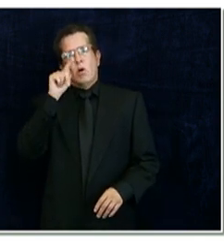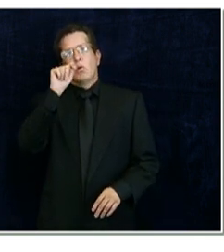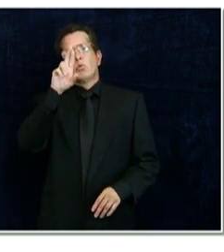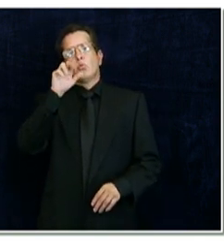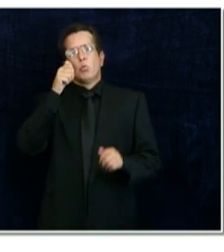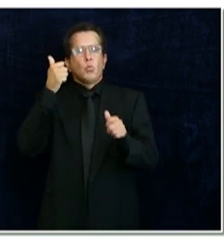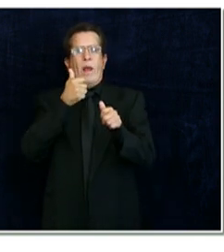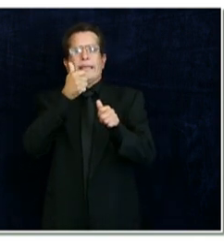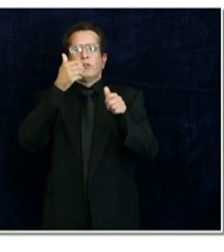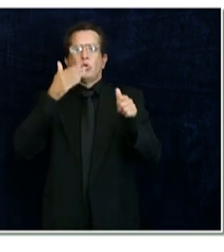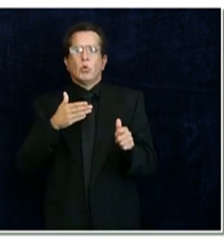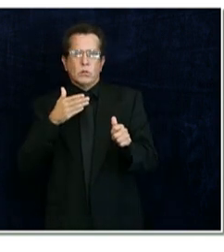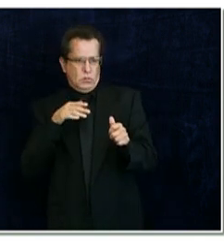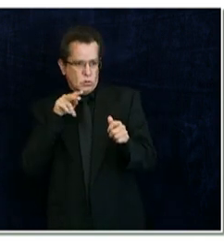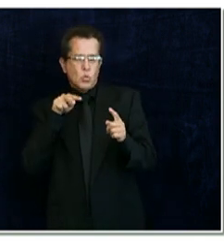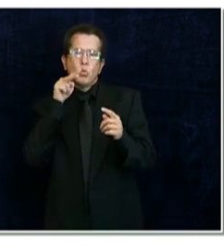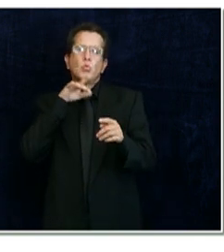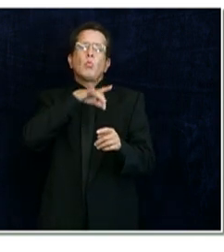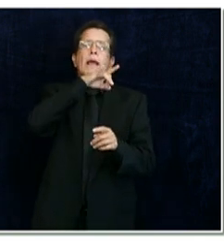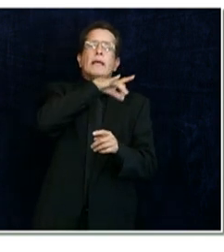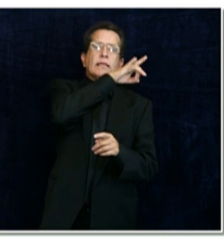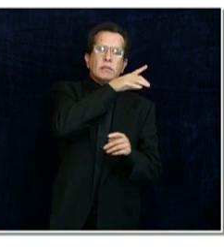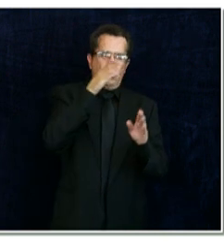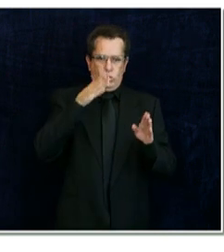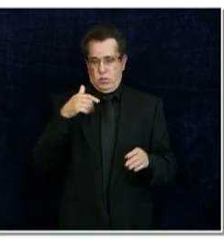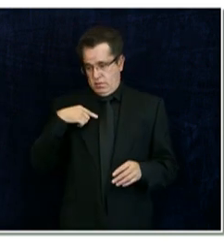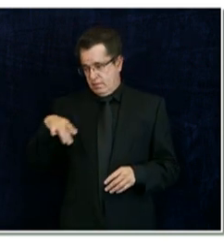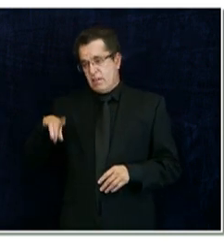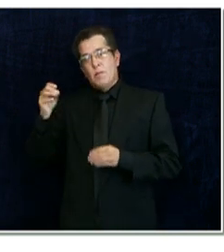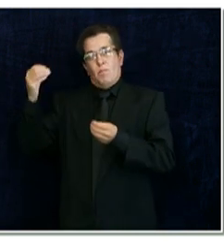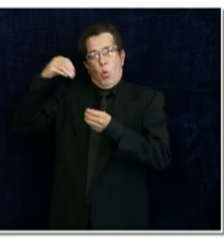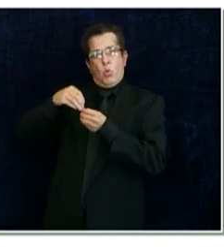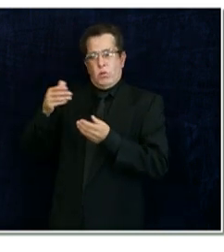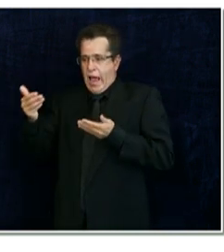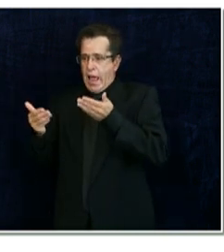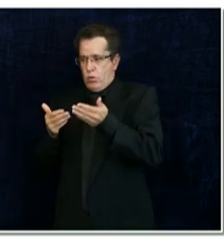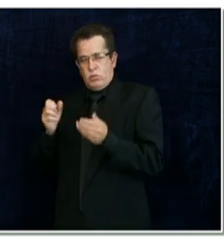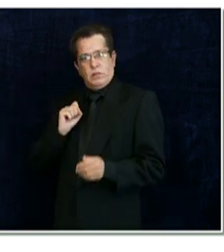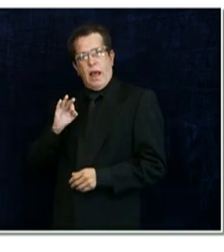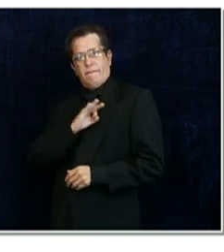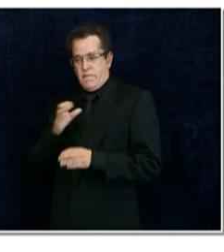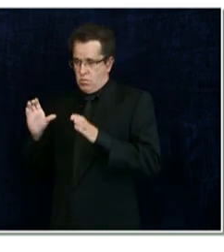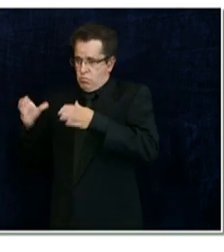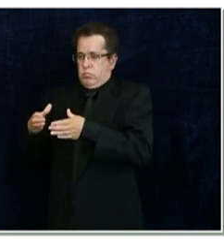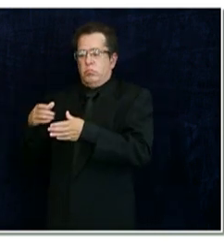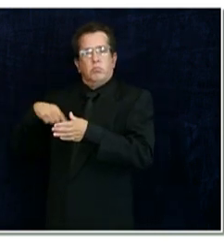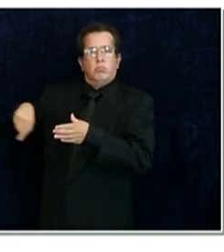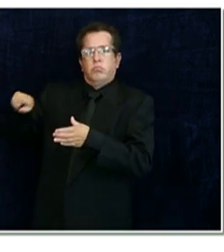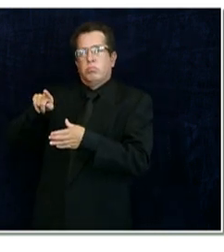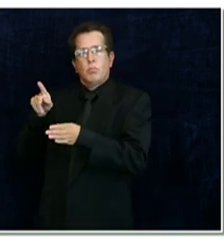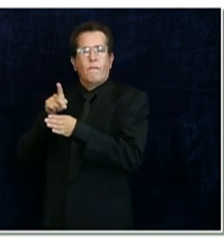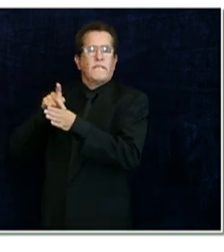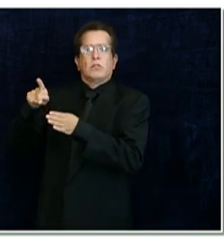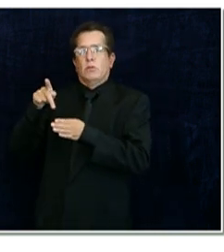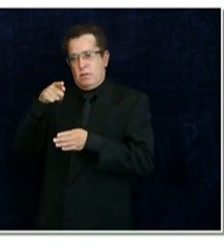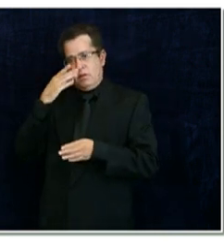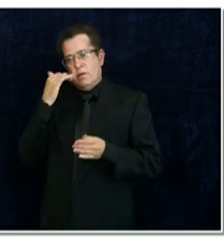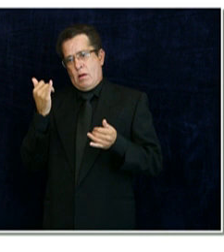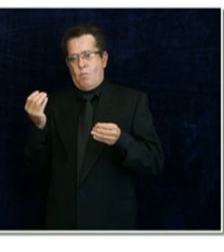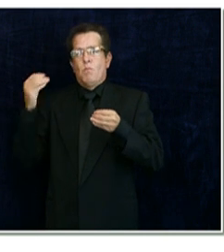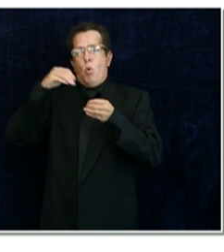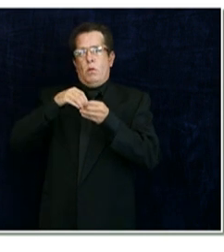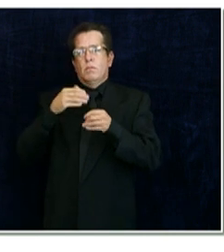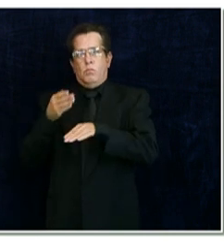digits. We have worked very hard to try and increase our staffing and get moving, and so you can see there our 7-day average of